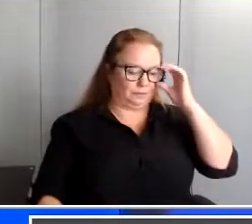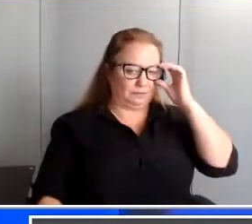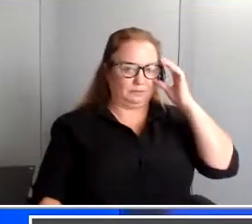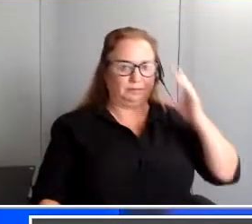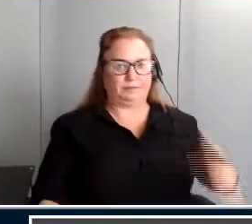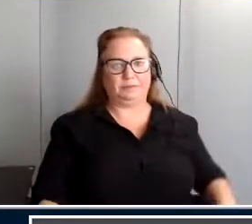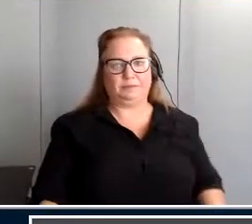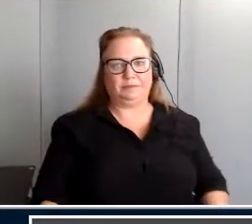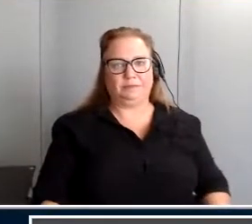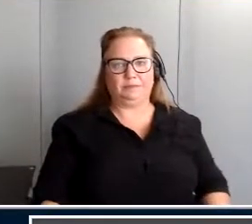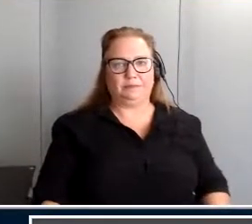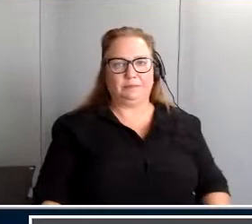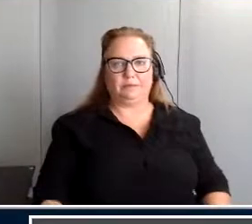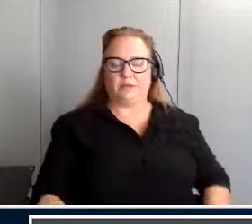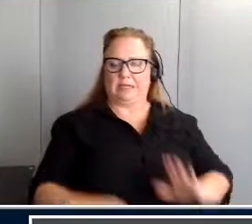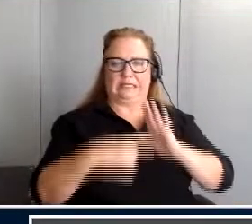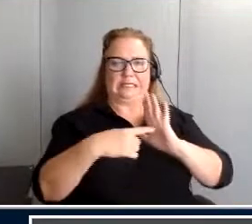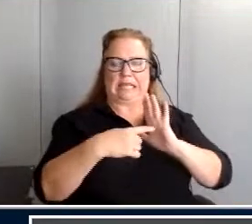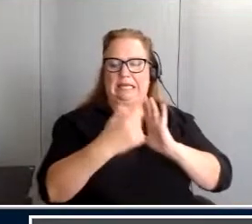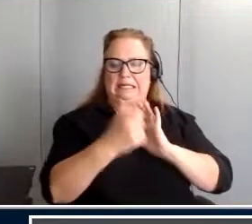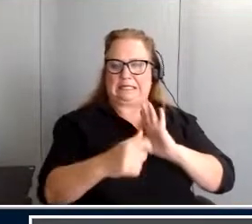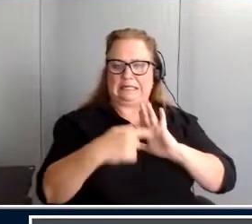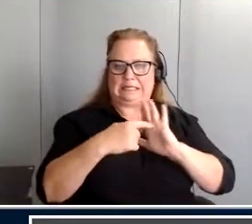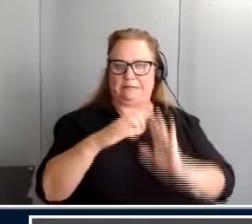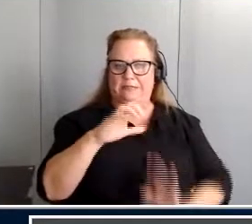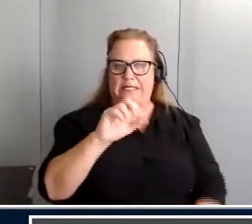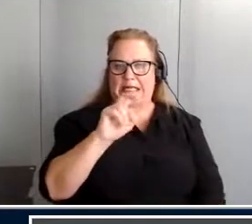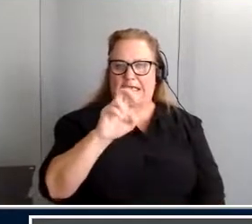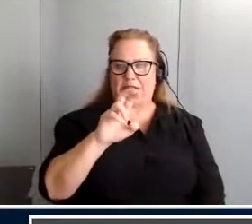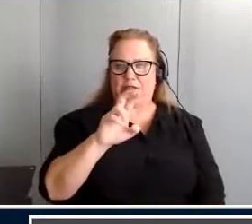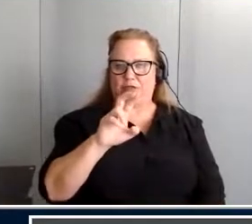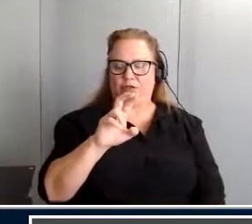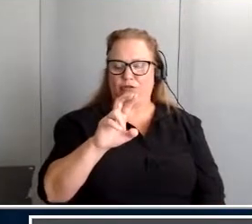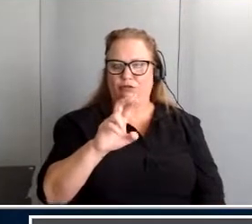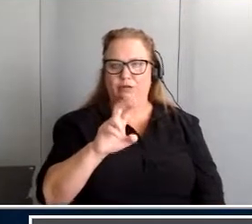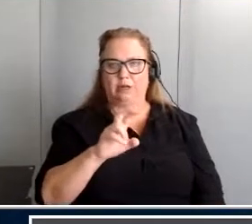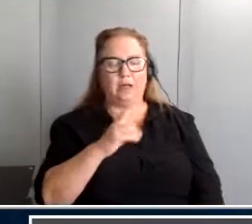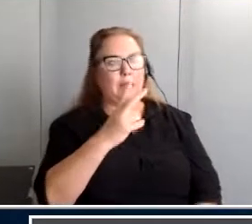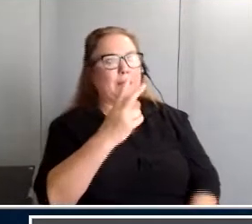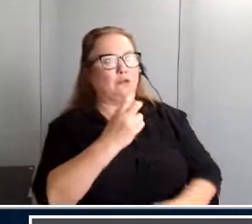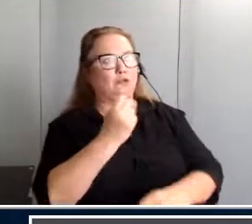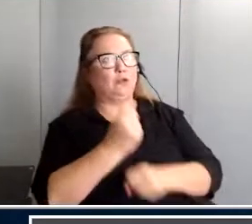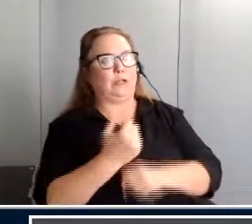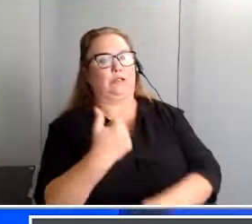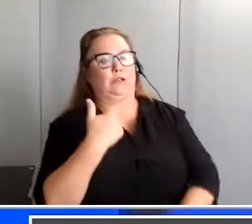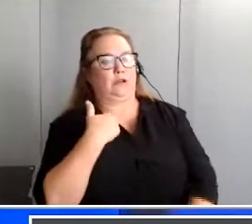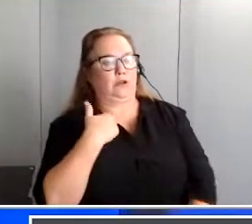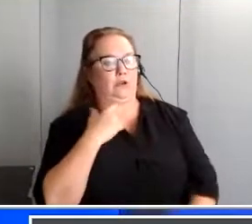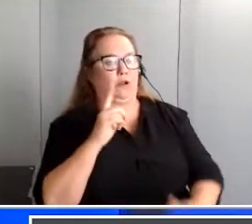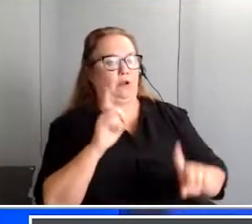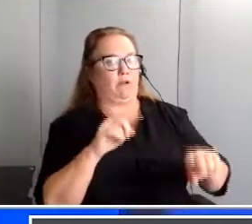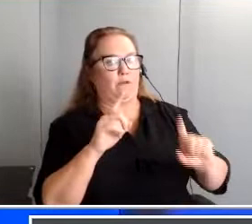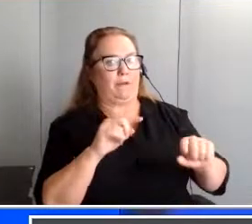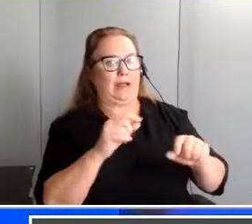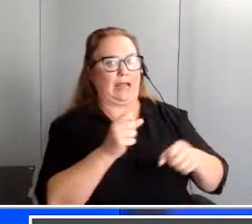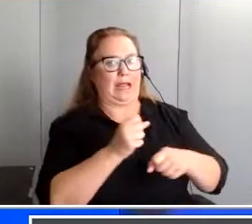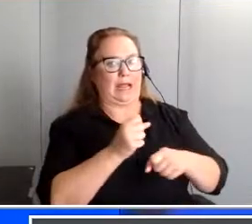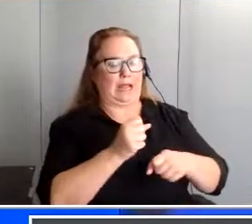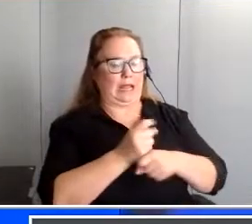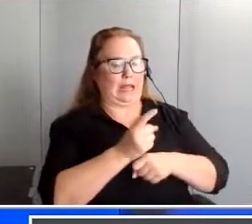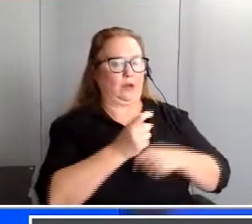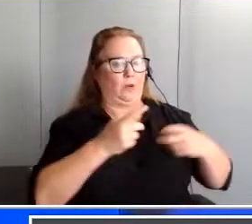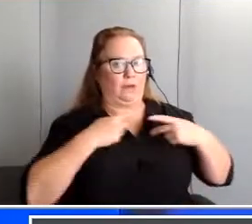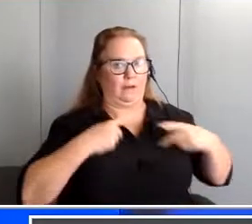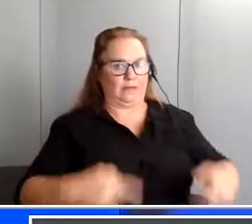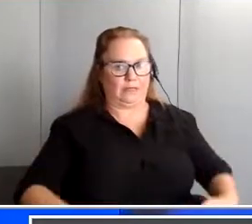signs did you have, if any? So about 2 years ago, you know, I go for my annual physicals and